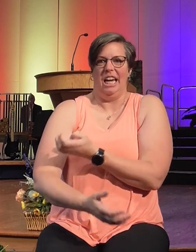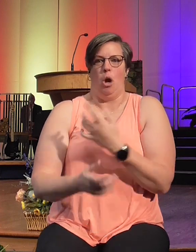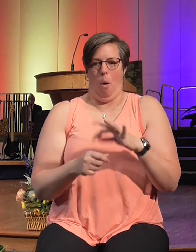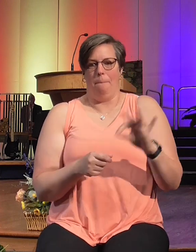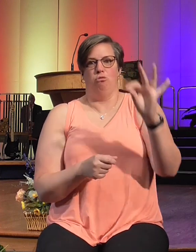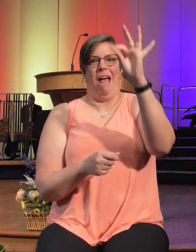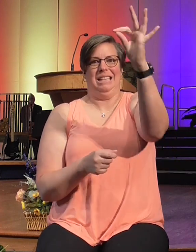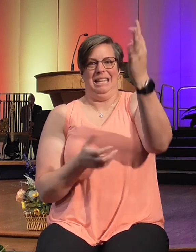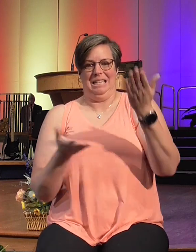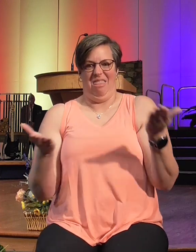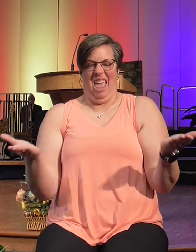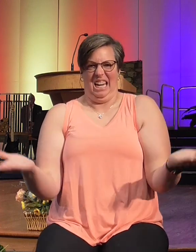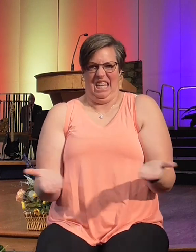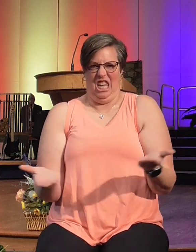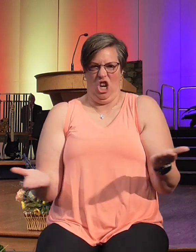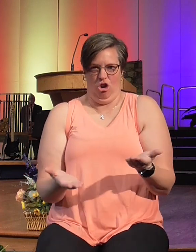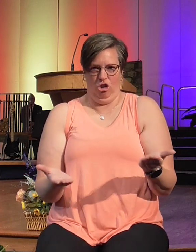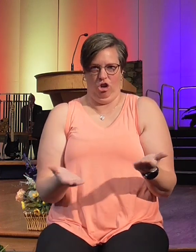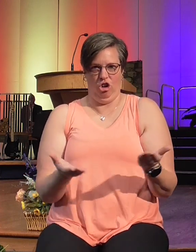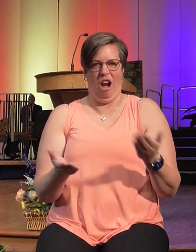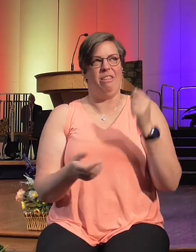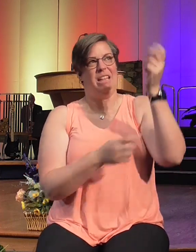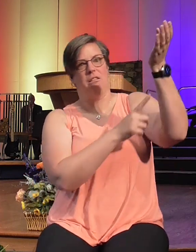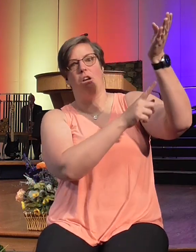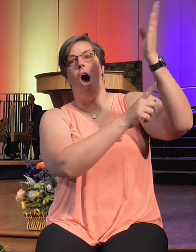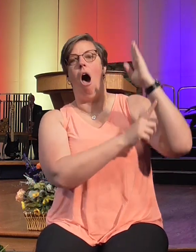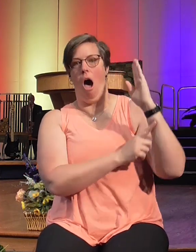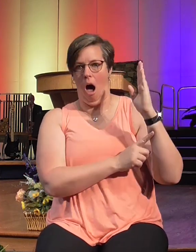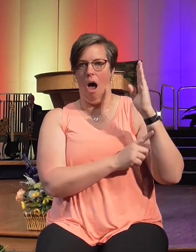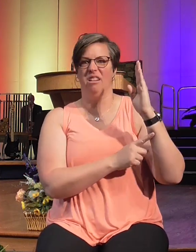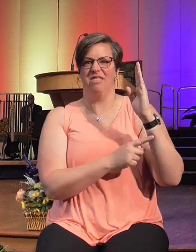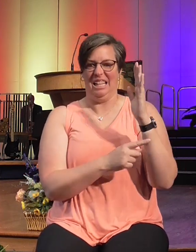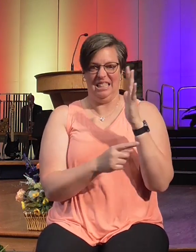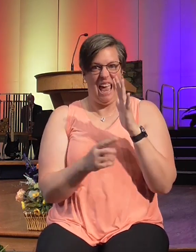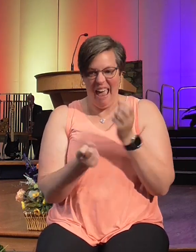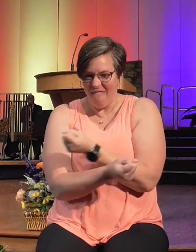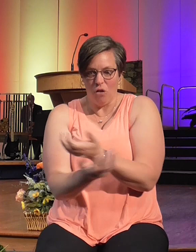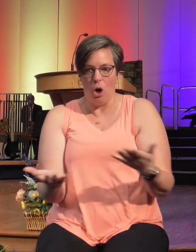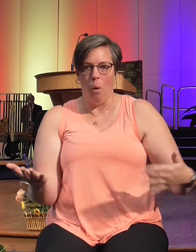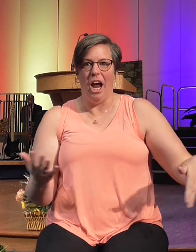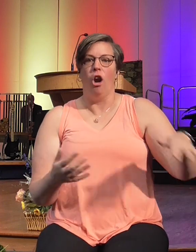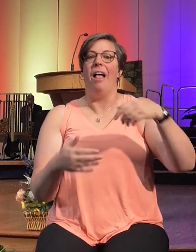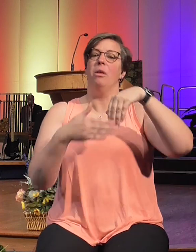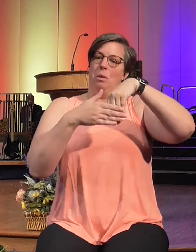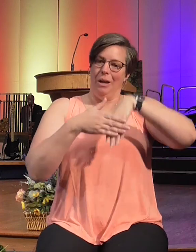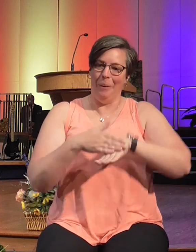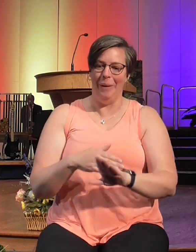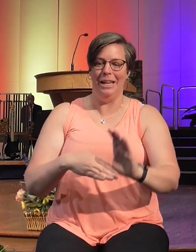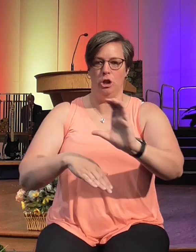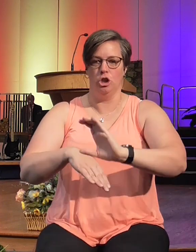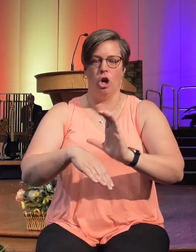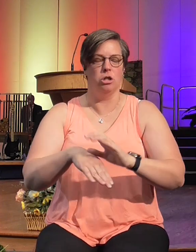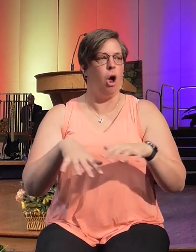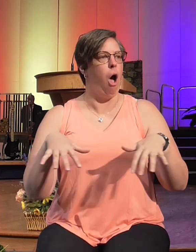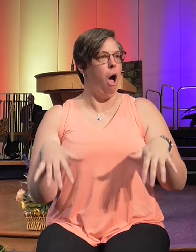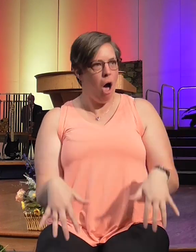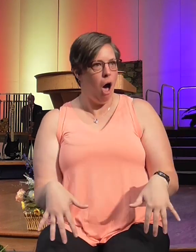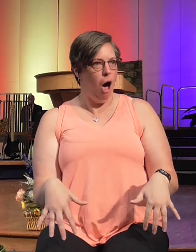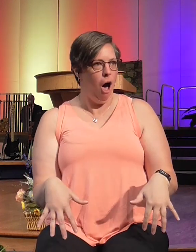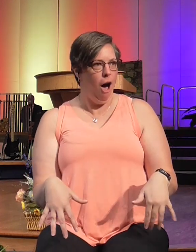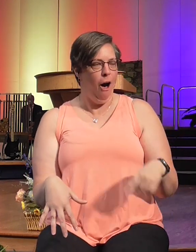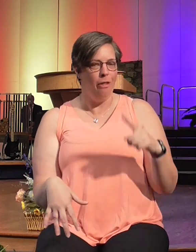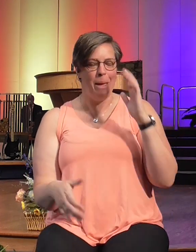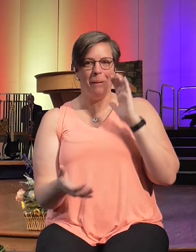all creation, and that God was this presence that was everywhere. And then we walked into a church and said, oh my gosh, they believe it that